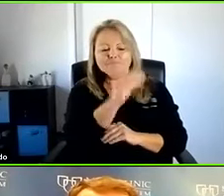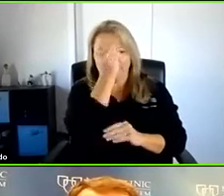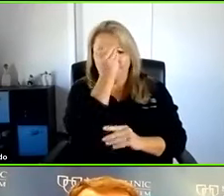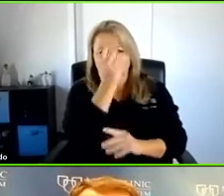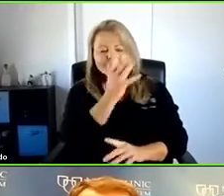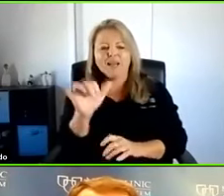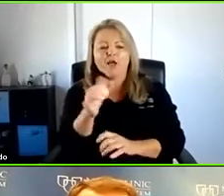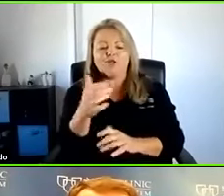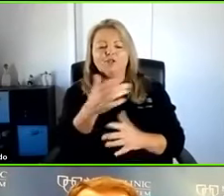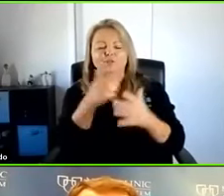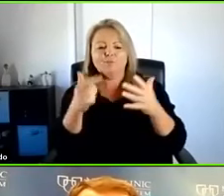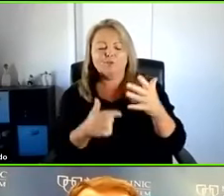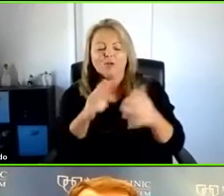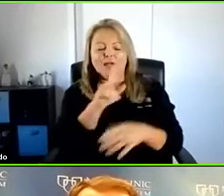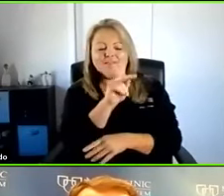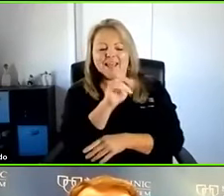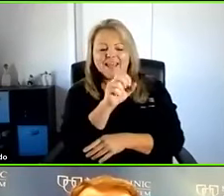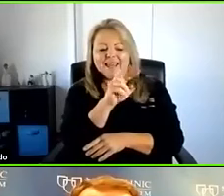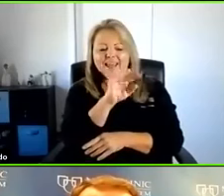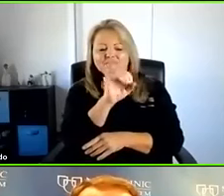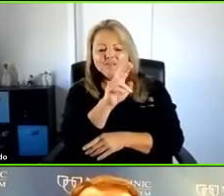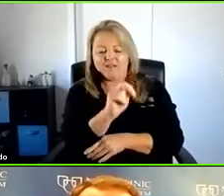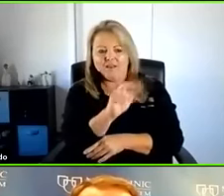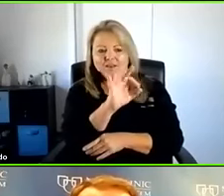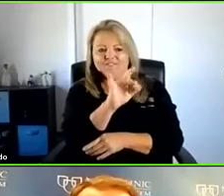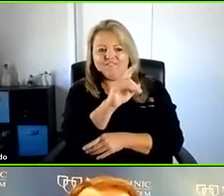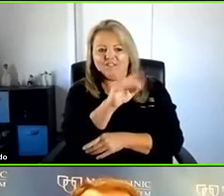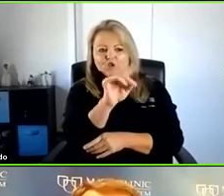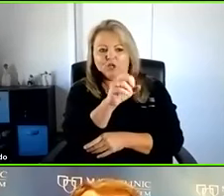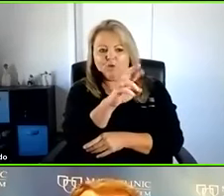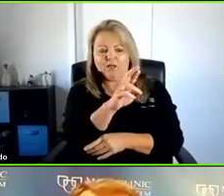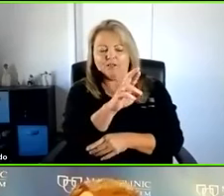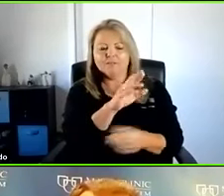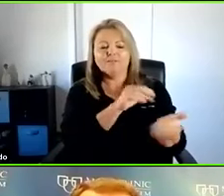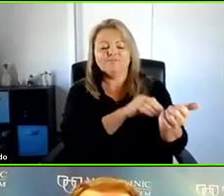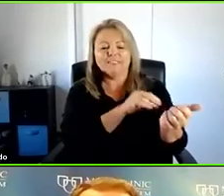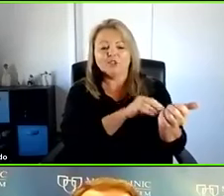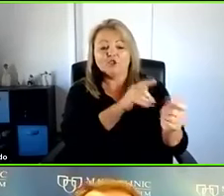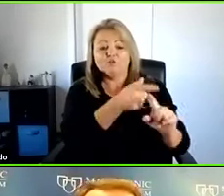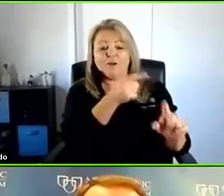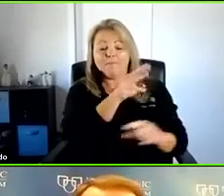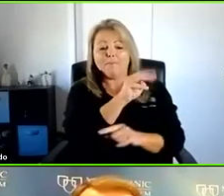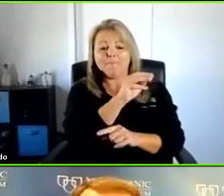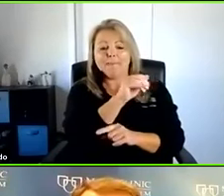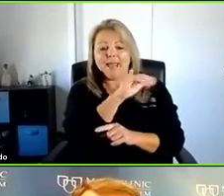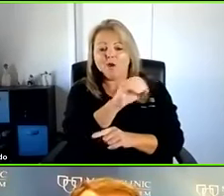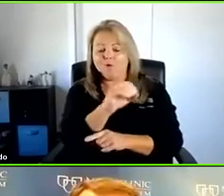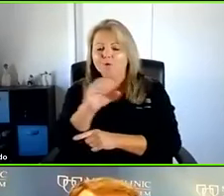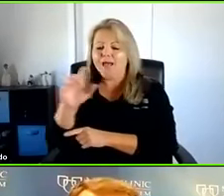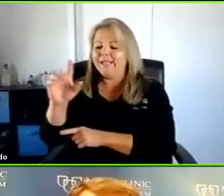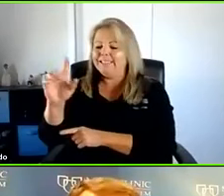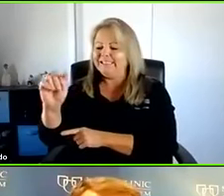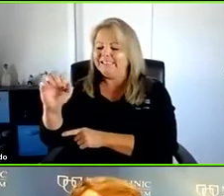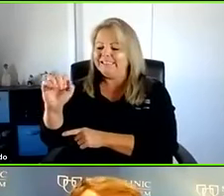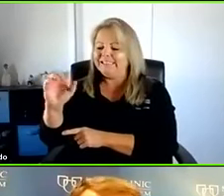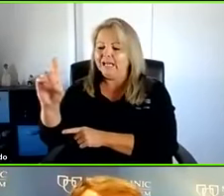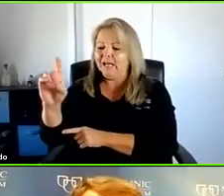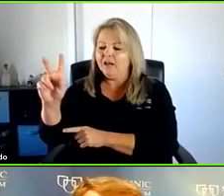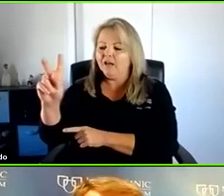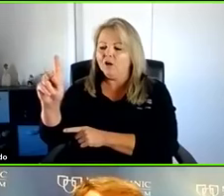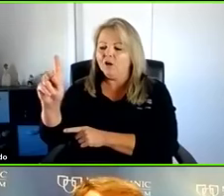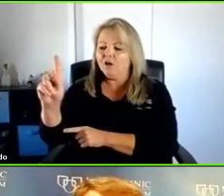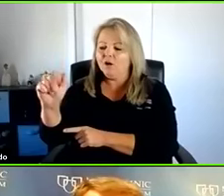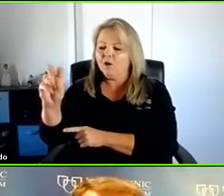Dr. Kevin Fitzgerald, a family physician from Mayo Clinic Health System, and Dr. Todd Kowalski, an infectious disease physician